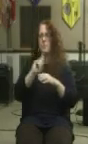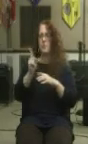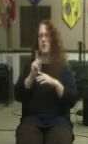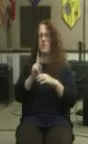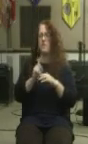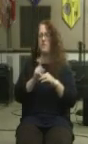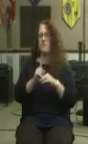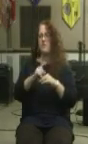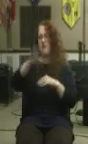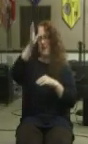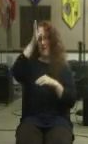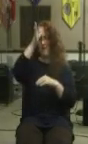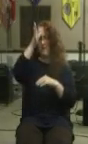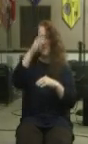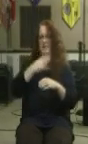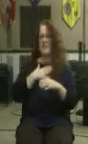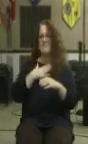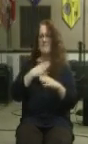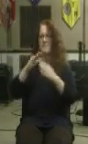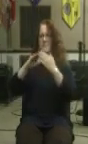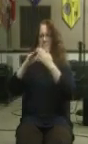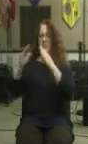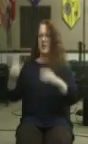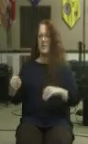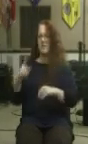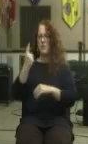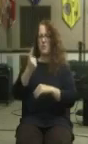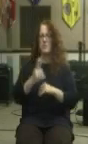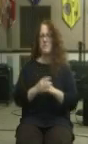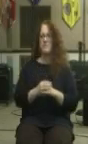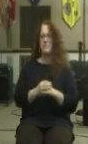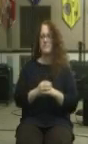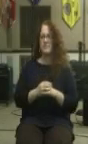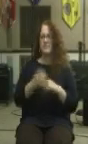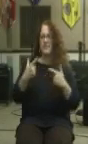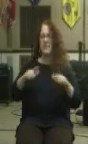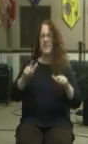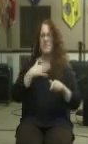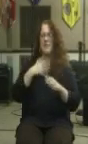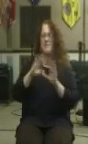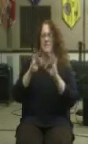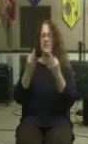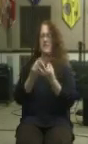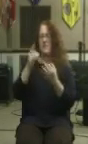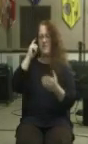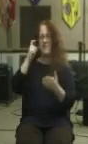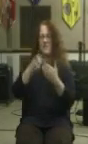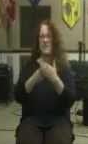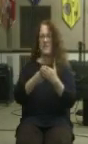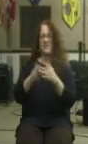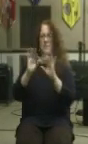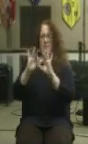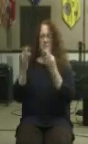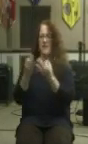You got to start where you are. Father, let my household be one. Let my